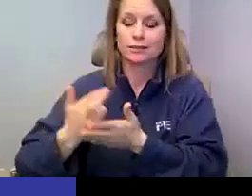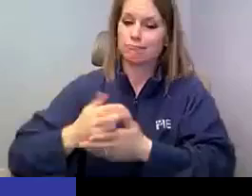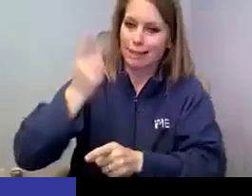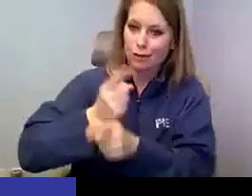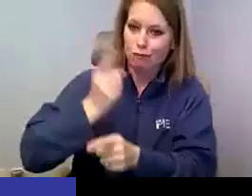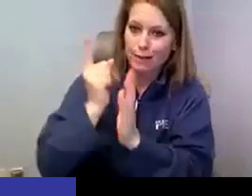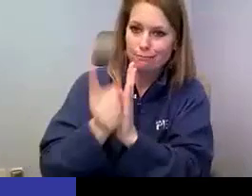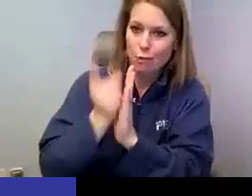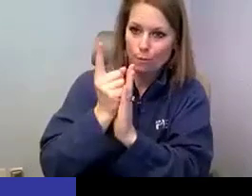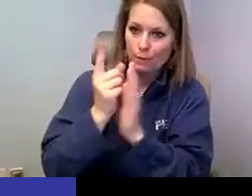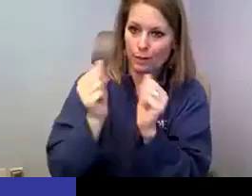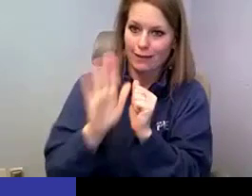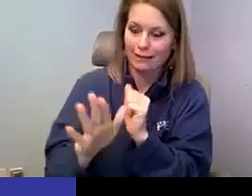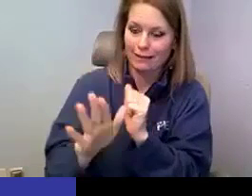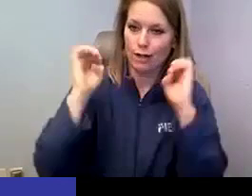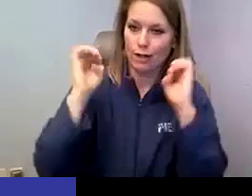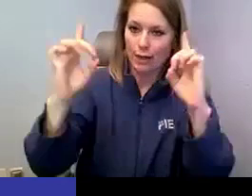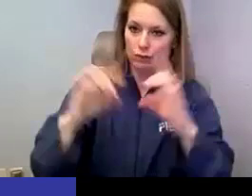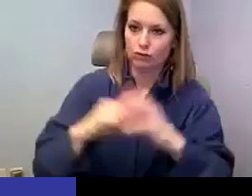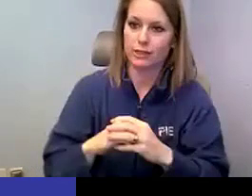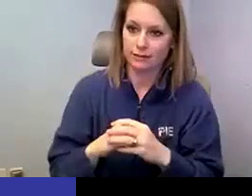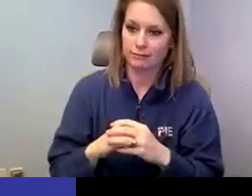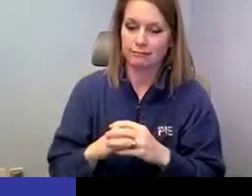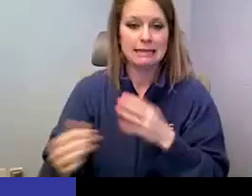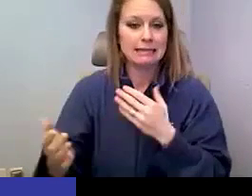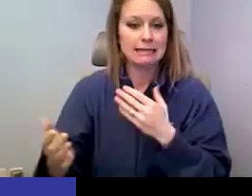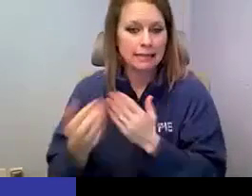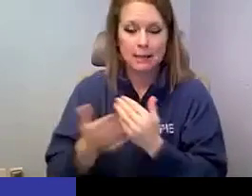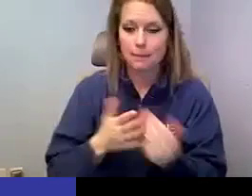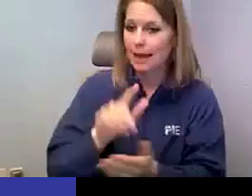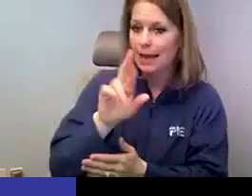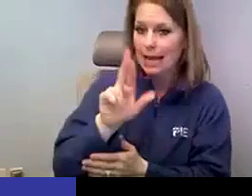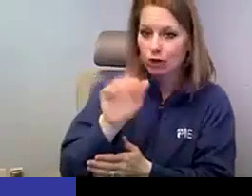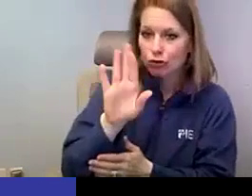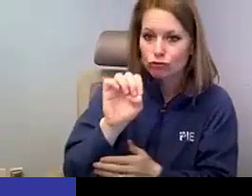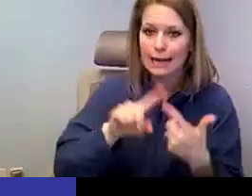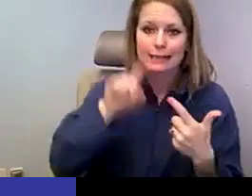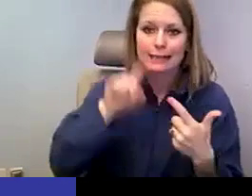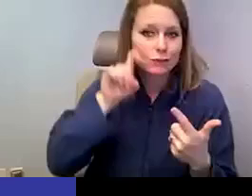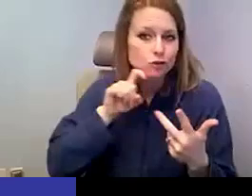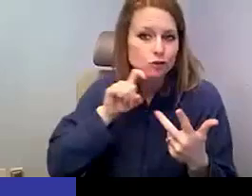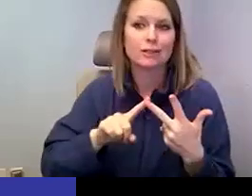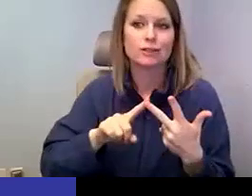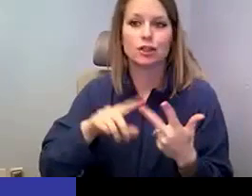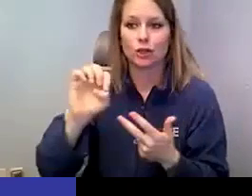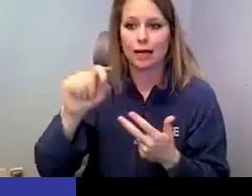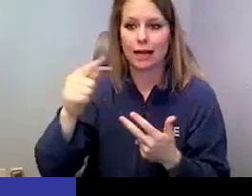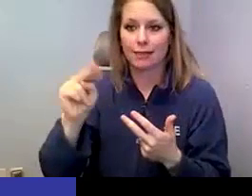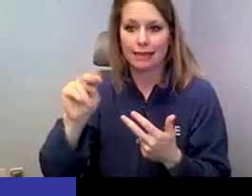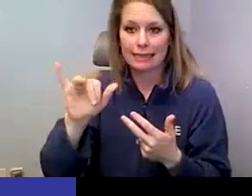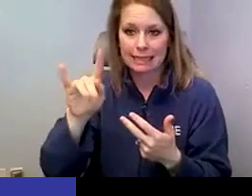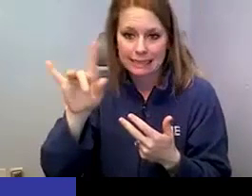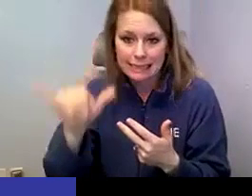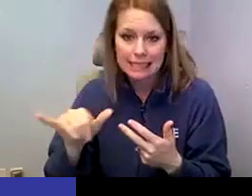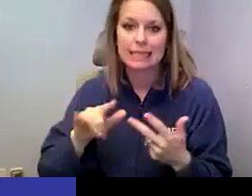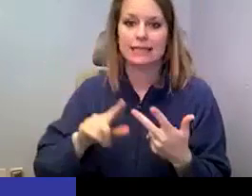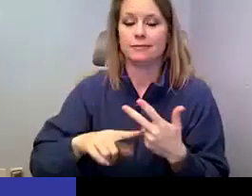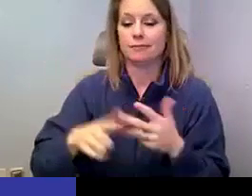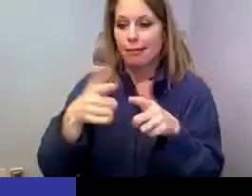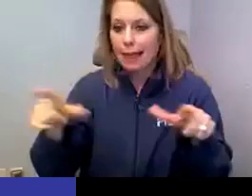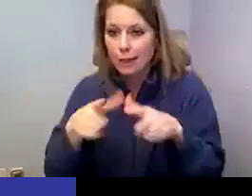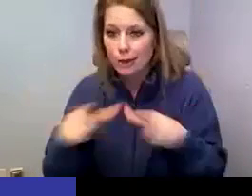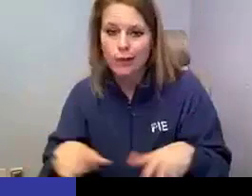in their education across race, gender, ethnicity, language, ability,